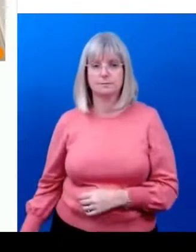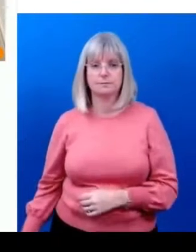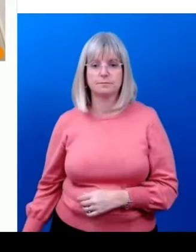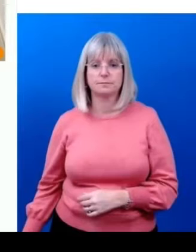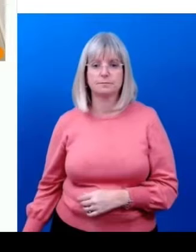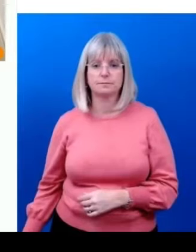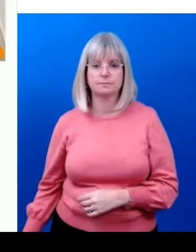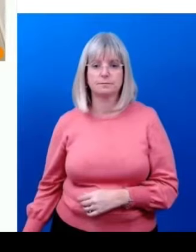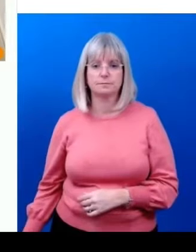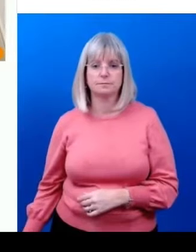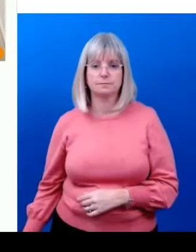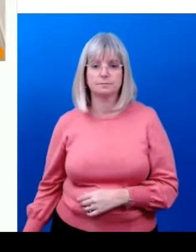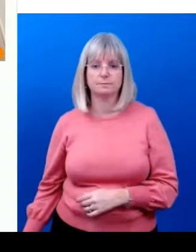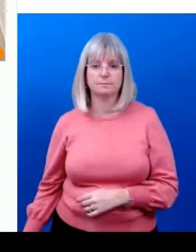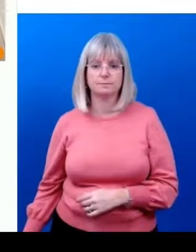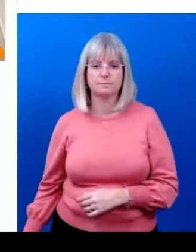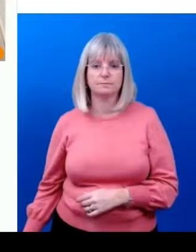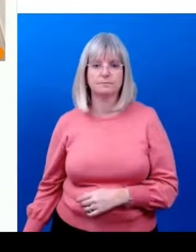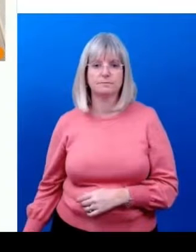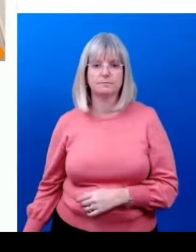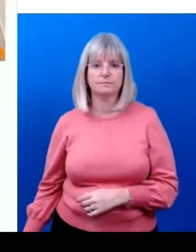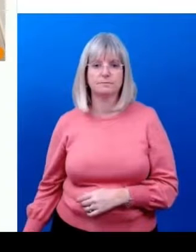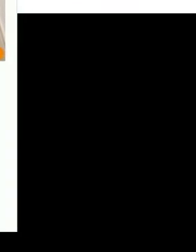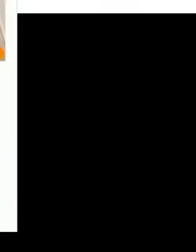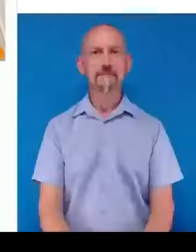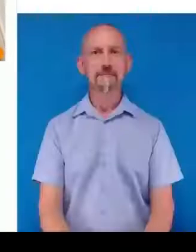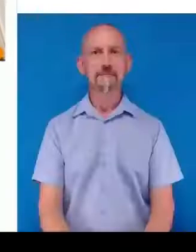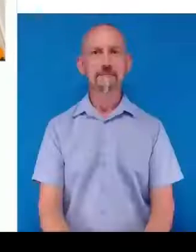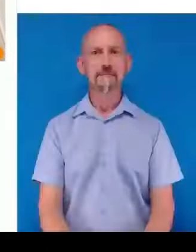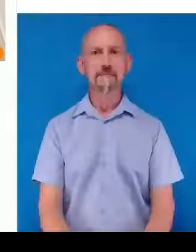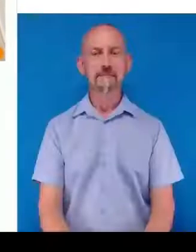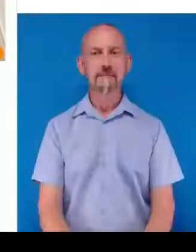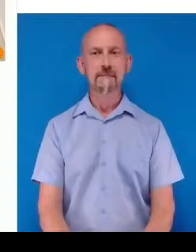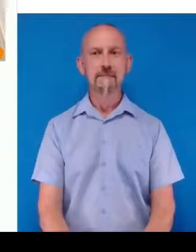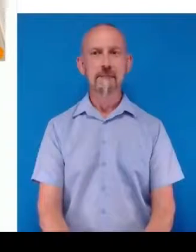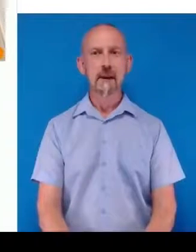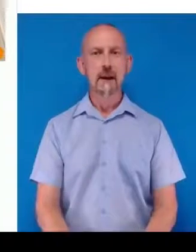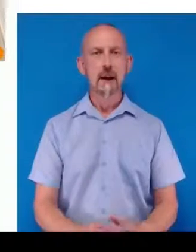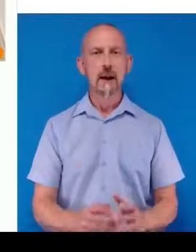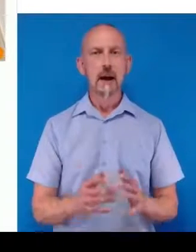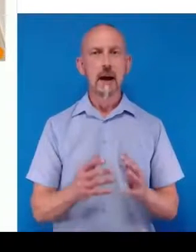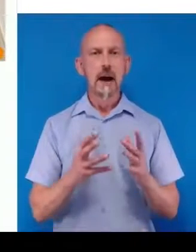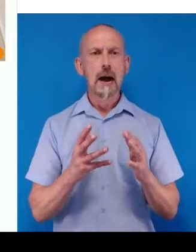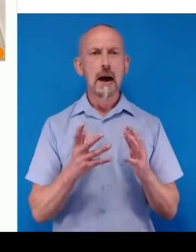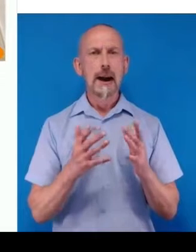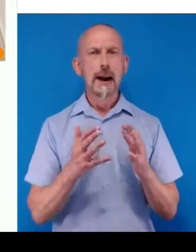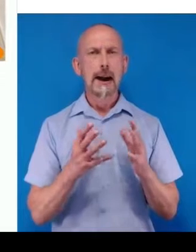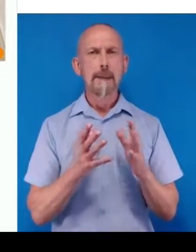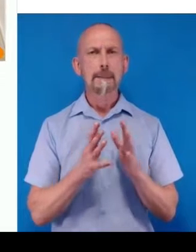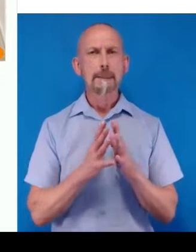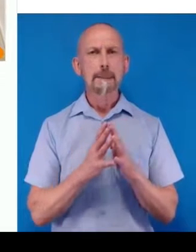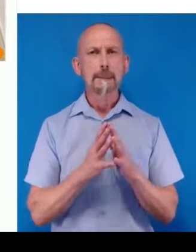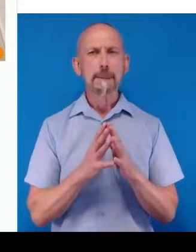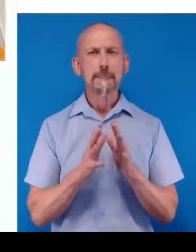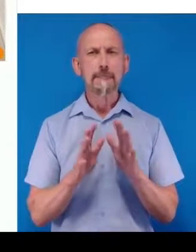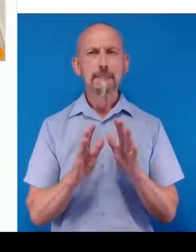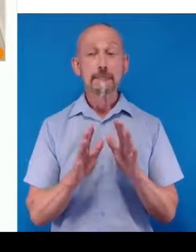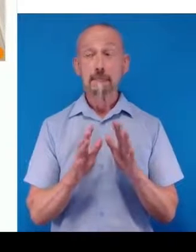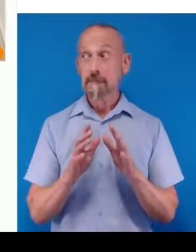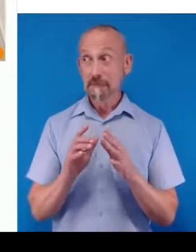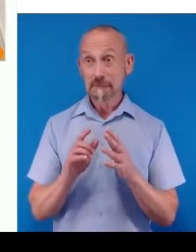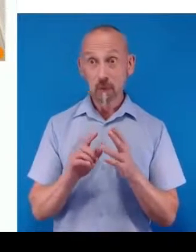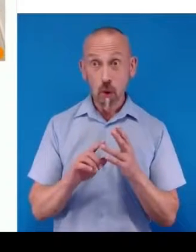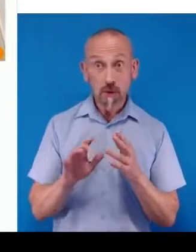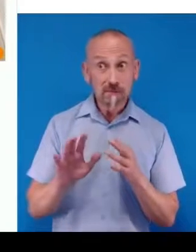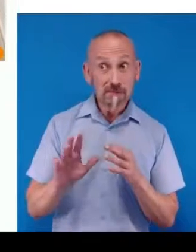No, you go. No. Sorry, I was. Well, I think the problem to ask platforms